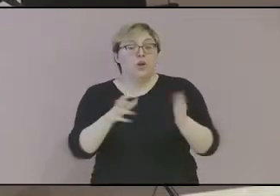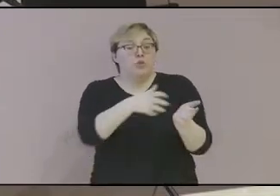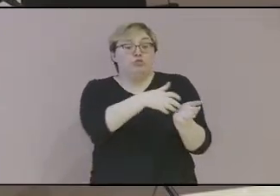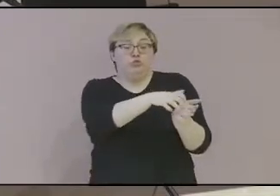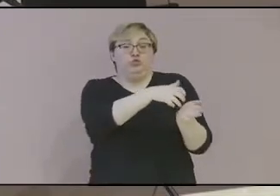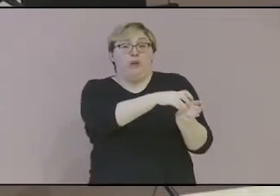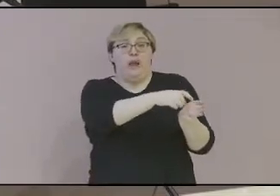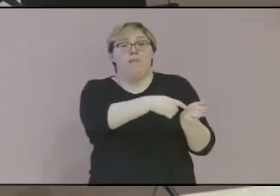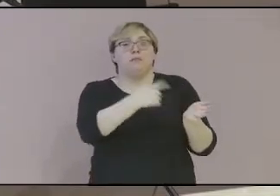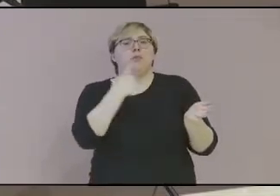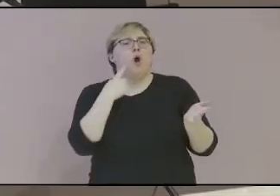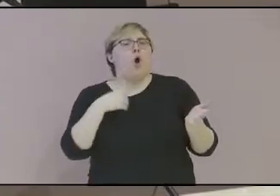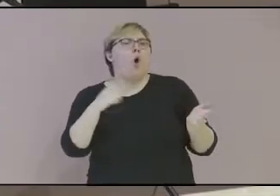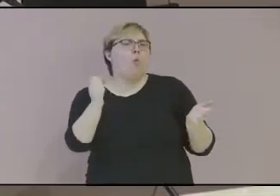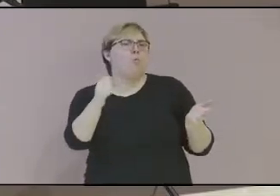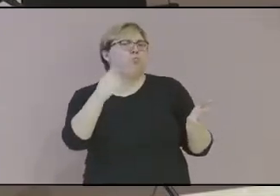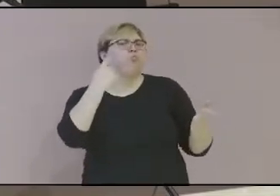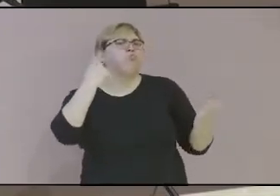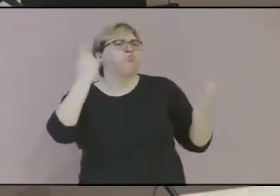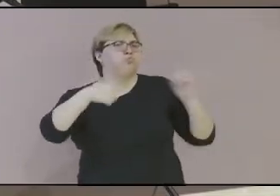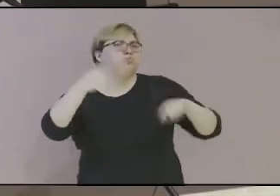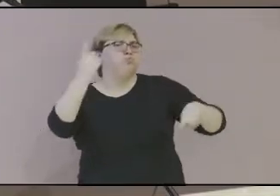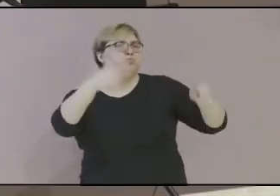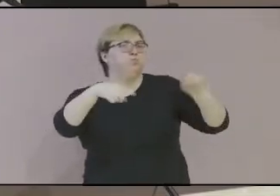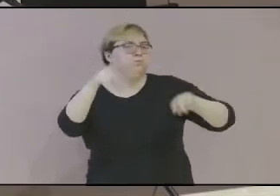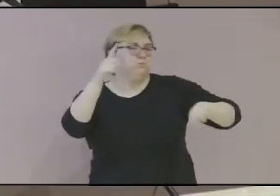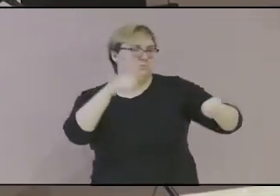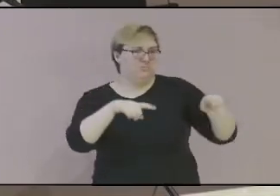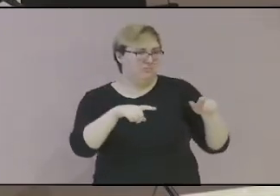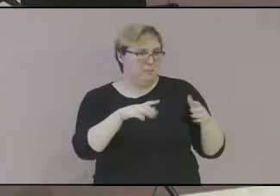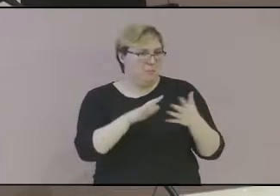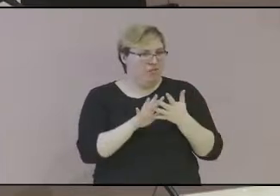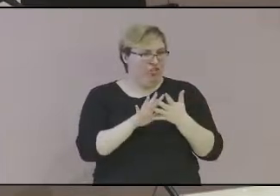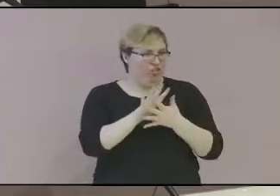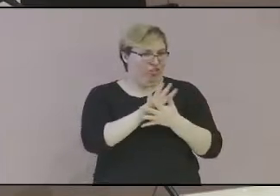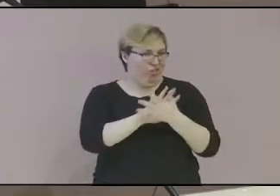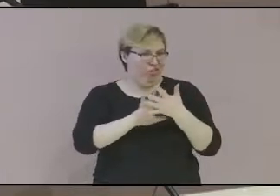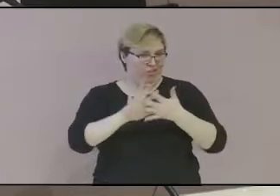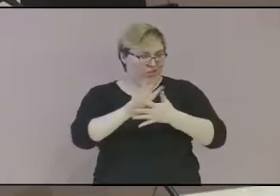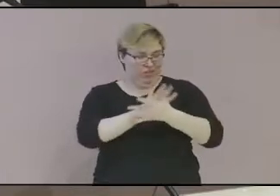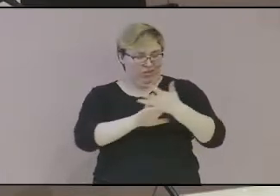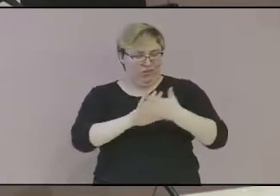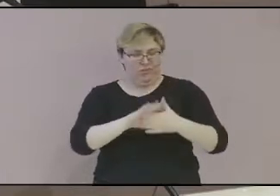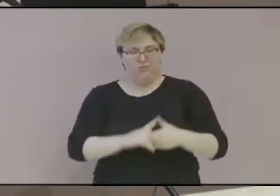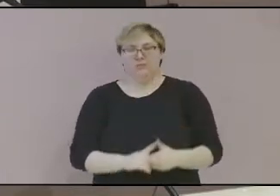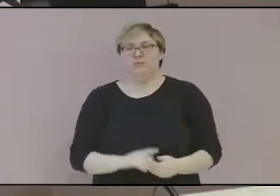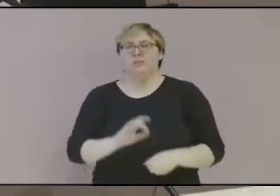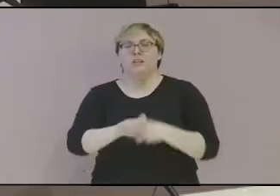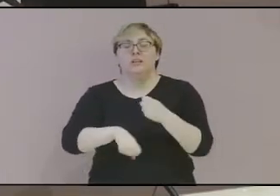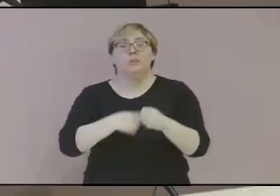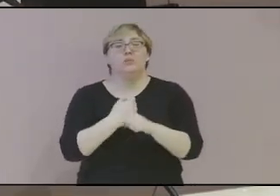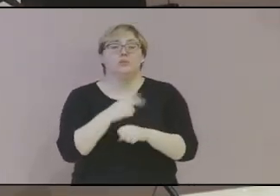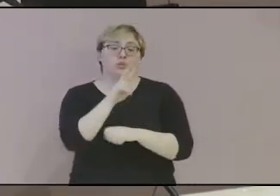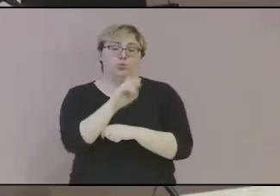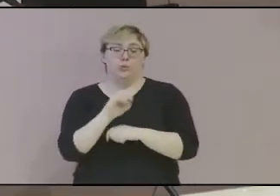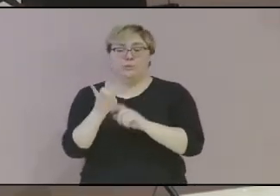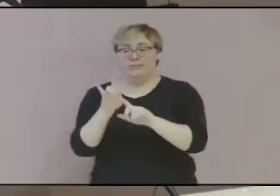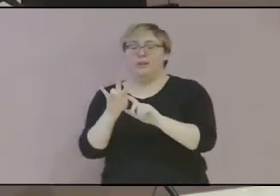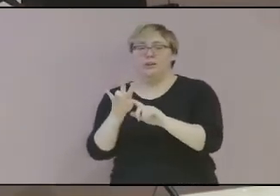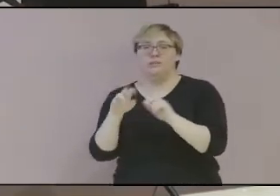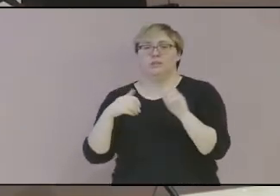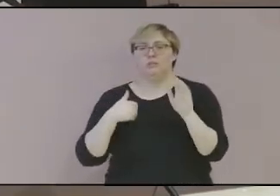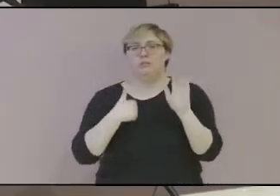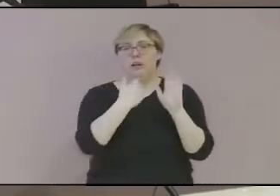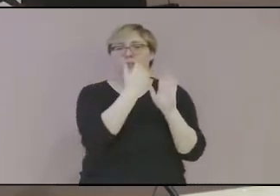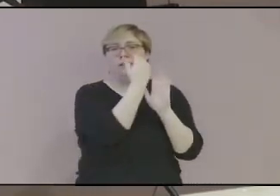be in other files that I didn't see, but in 2007, the guidelines did have a list that, like I mentioned,